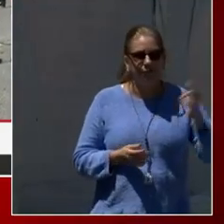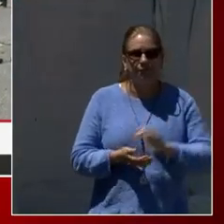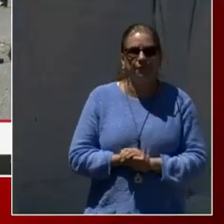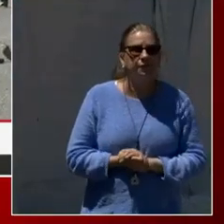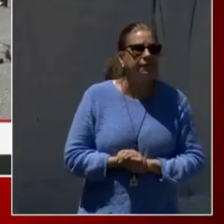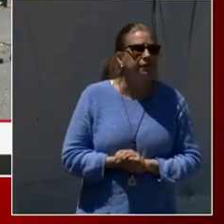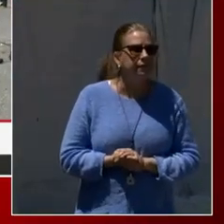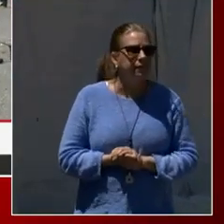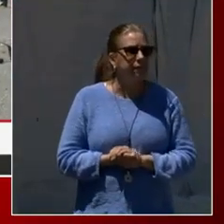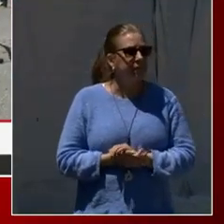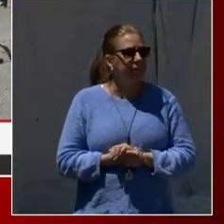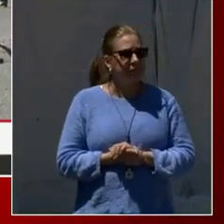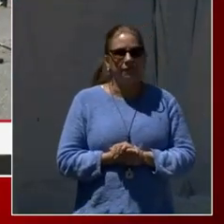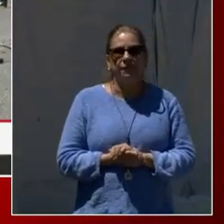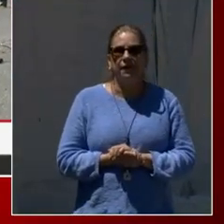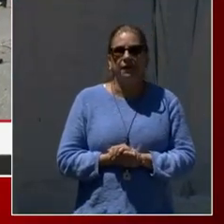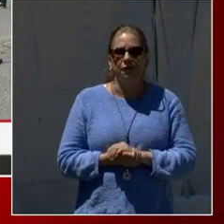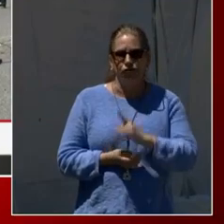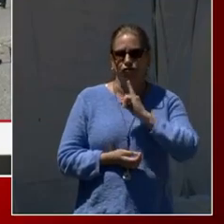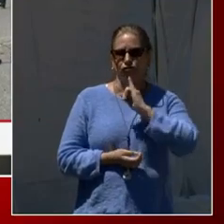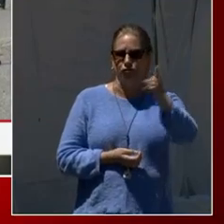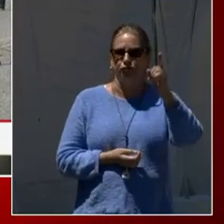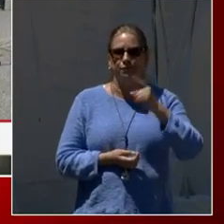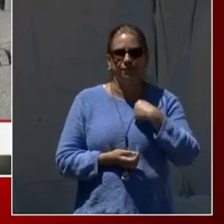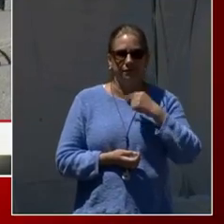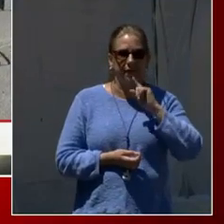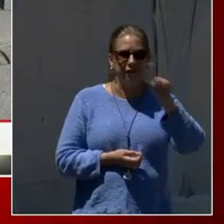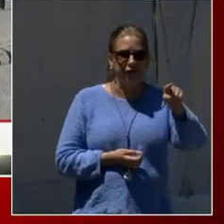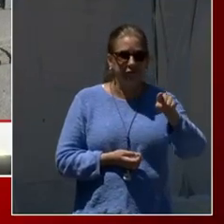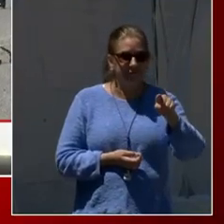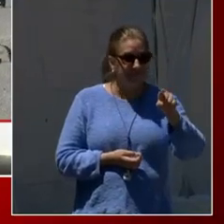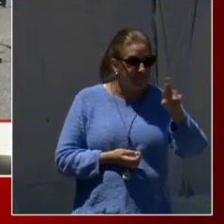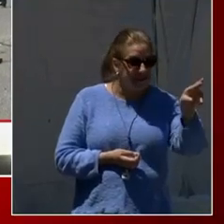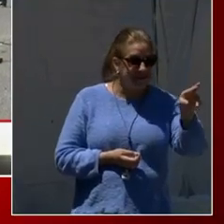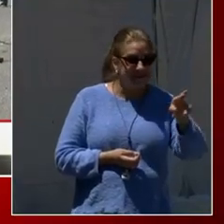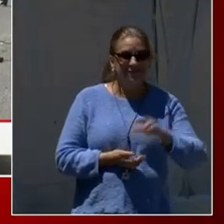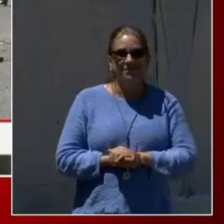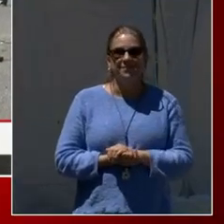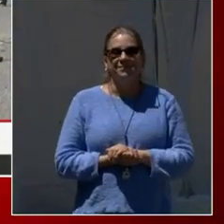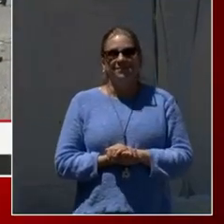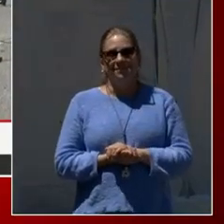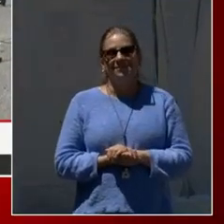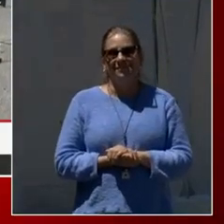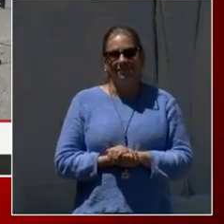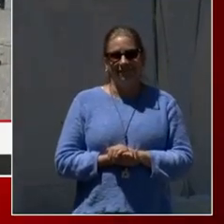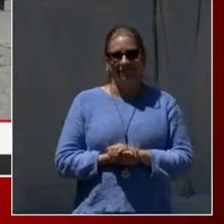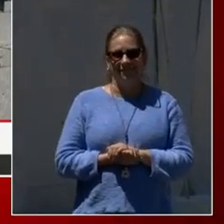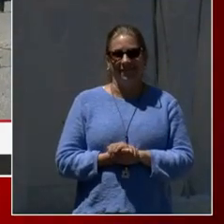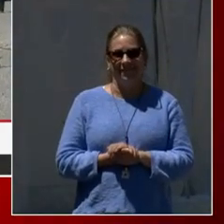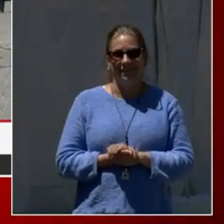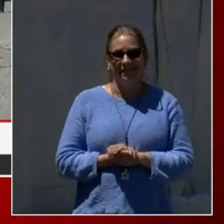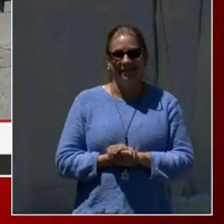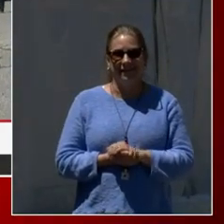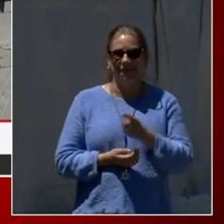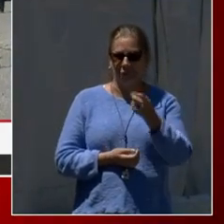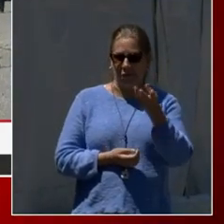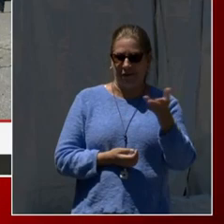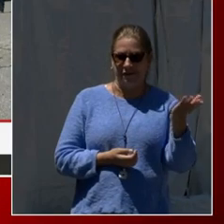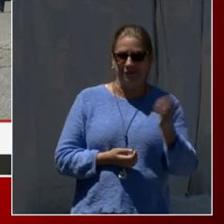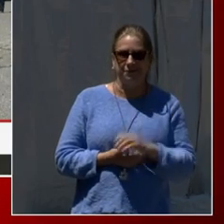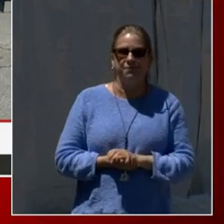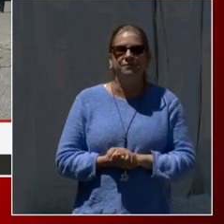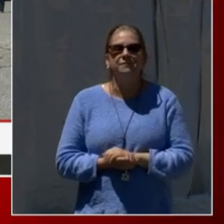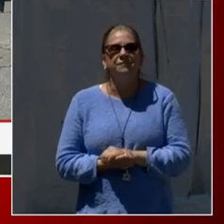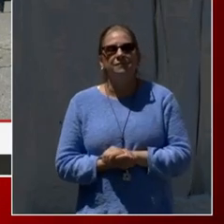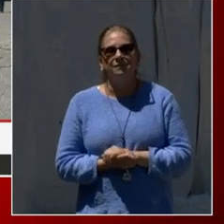Sure. So, you ready, Mark? So, a couple of things that I'll give you. So you'll remember